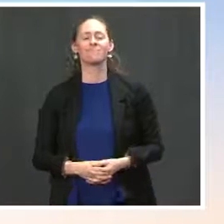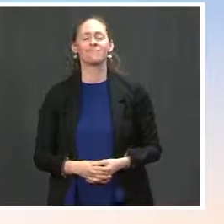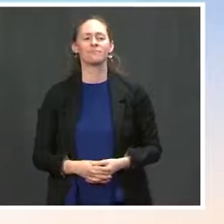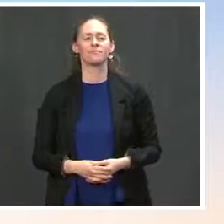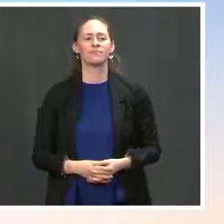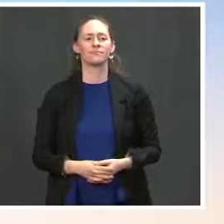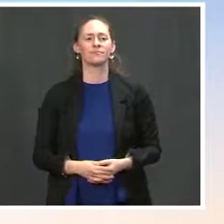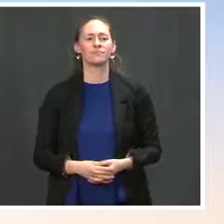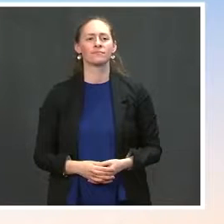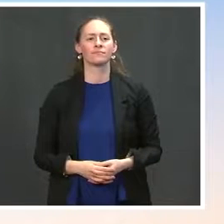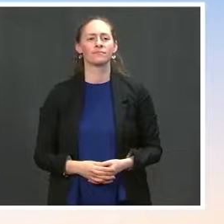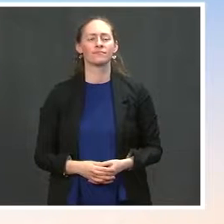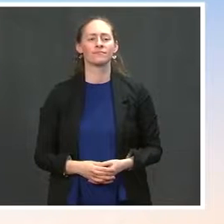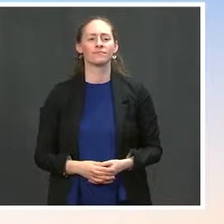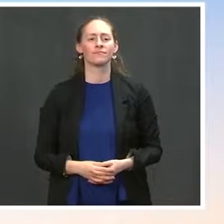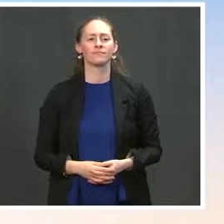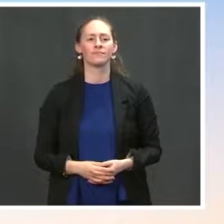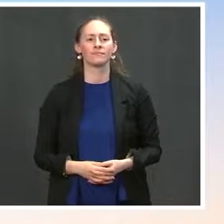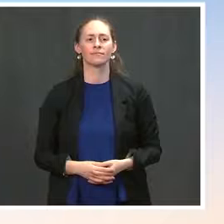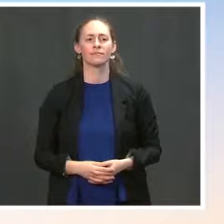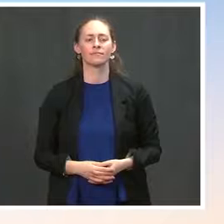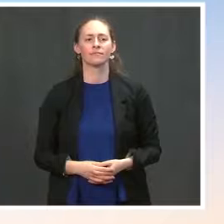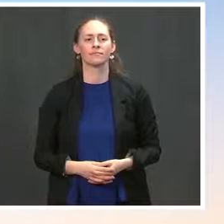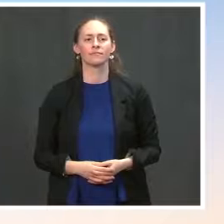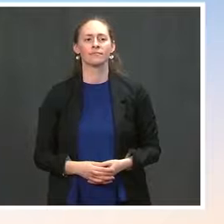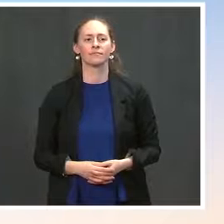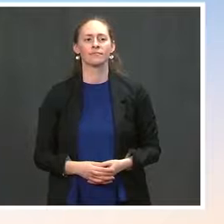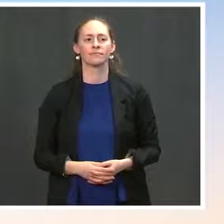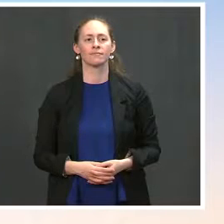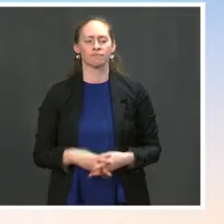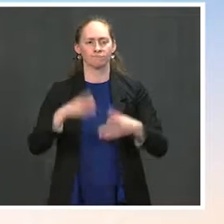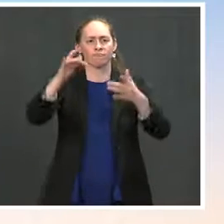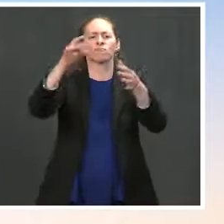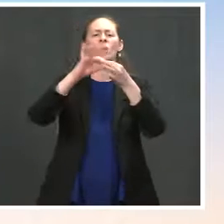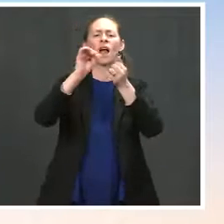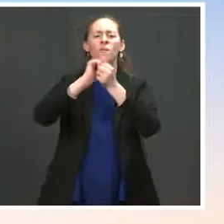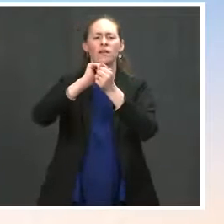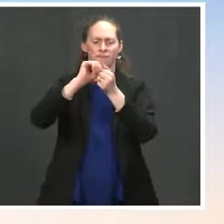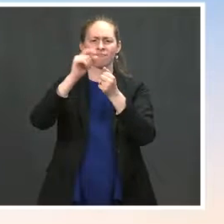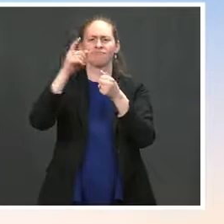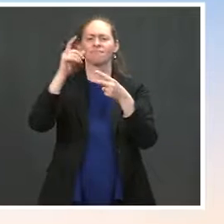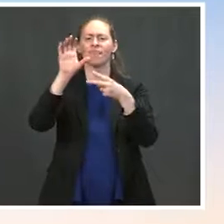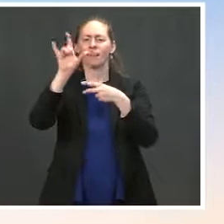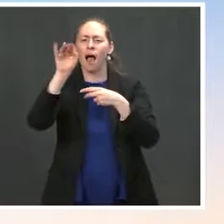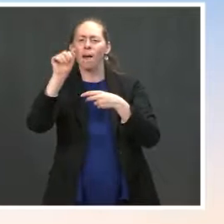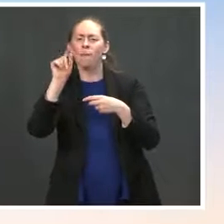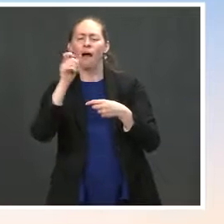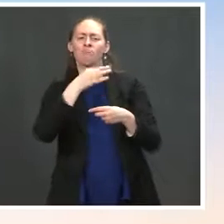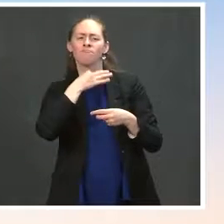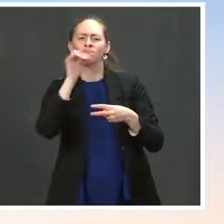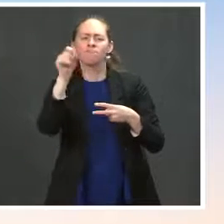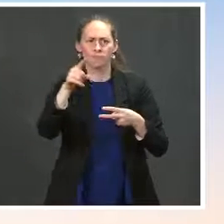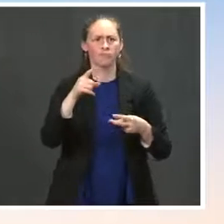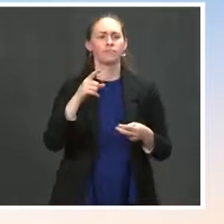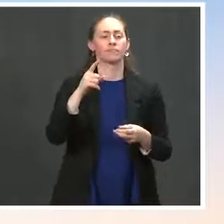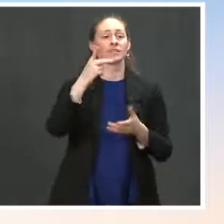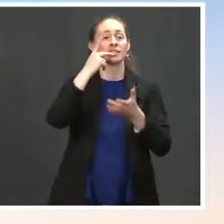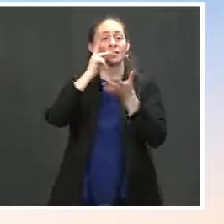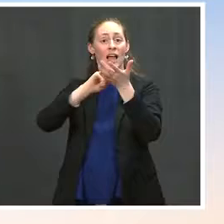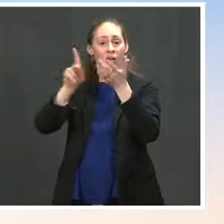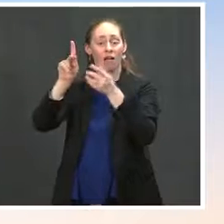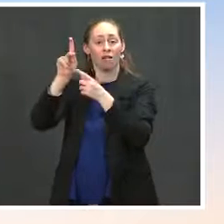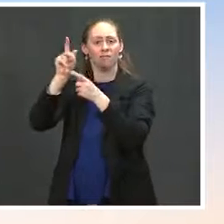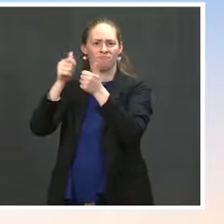back. Thank you, Jen. Two climate summit questions. Sure. Secretary Kerry yesterday, he